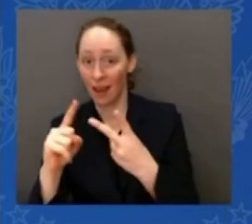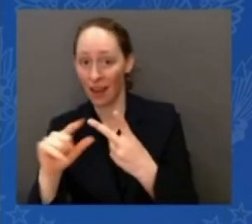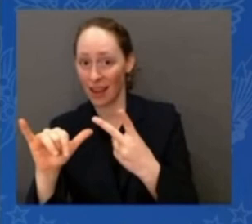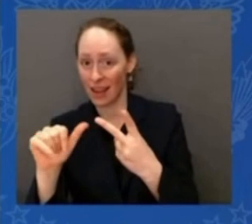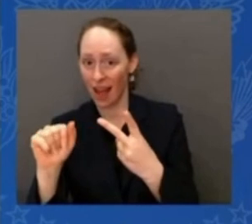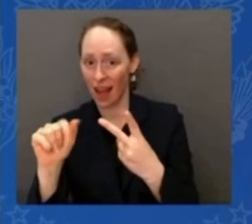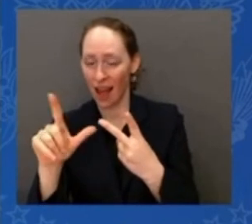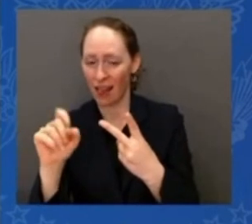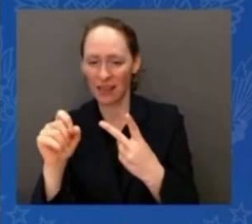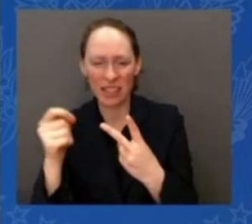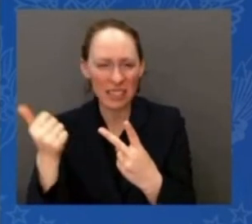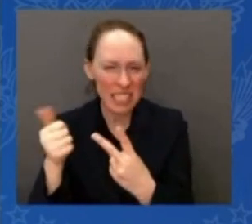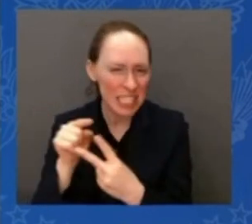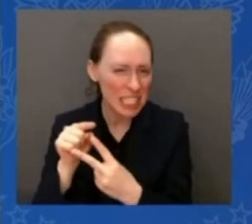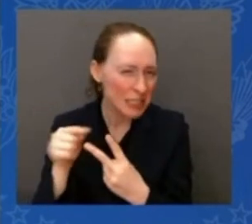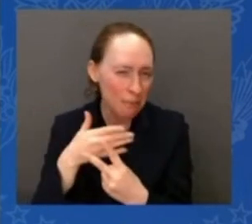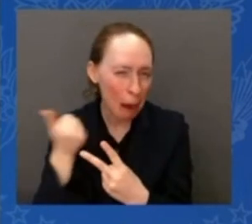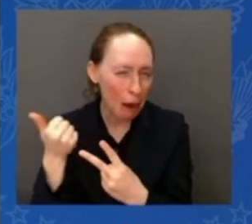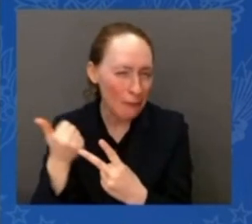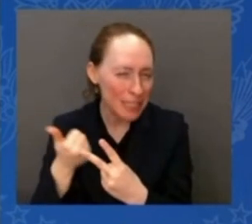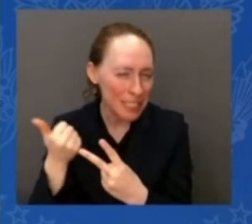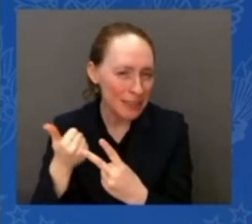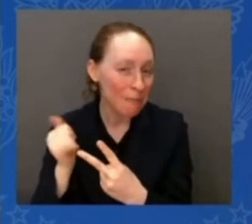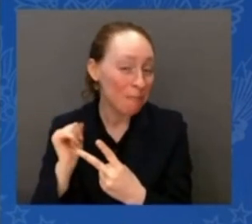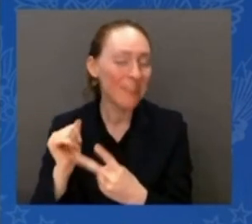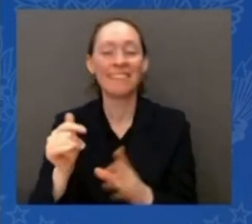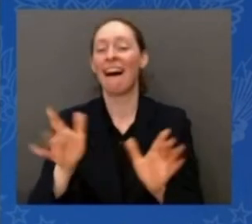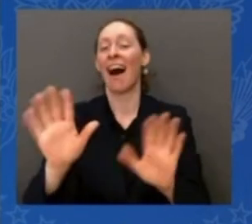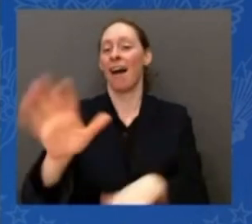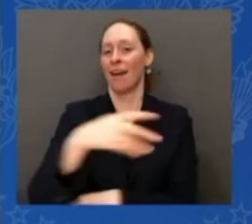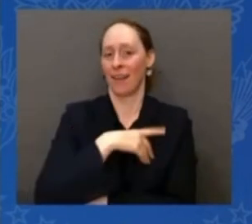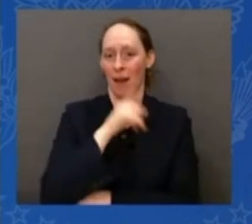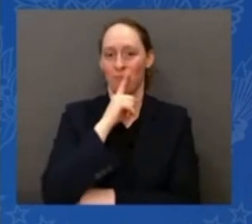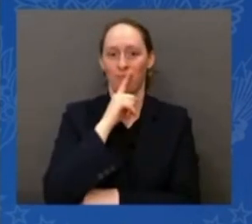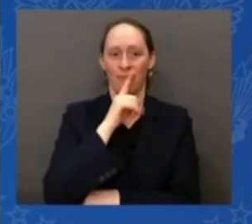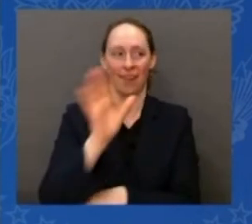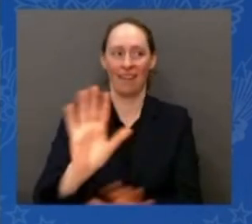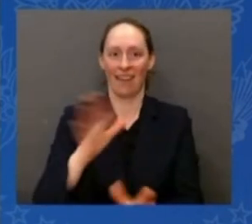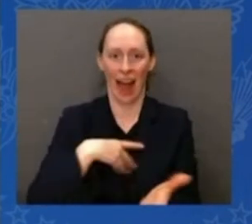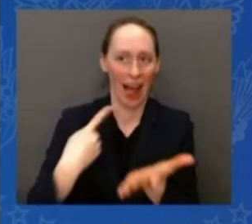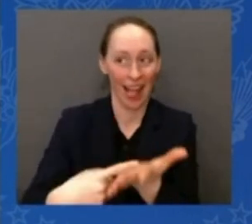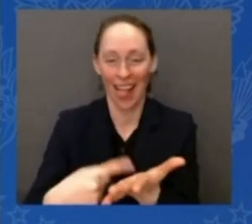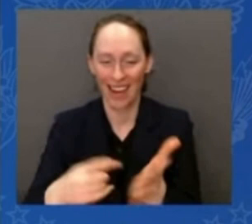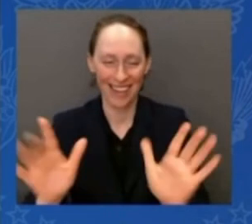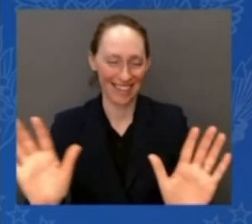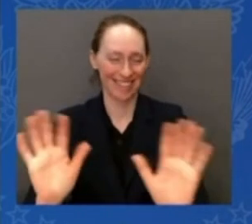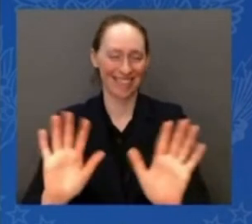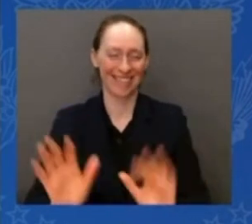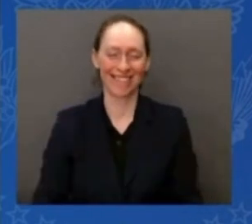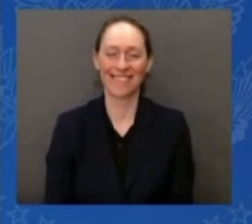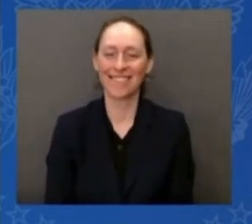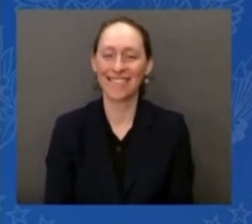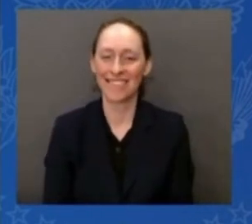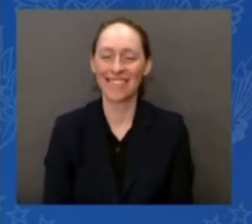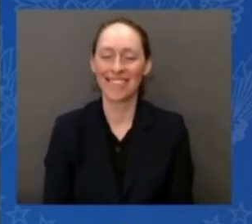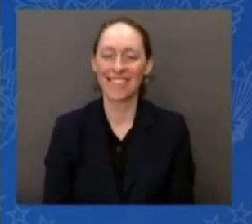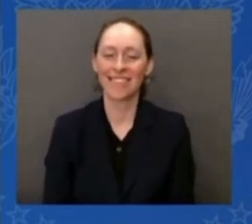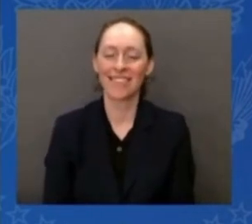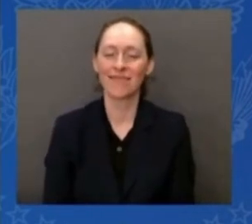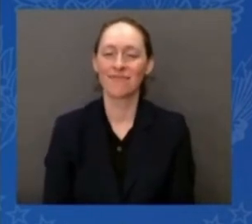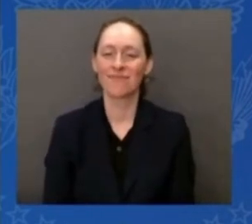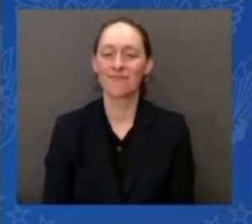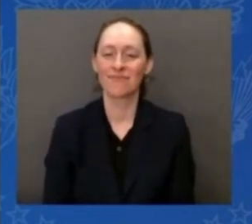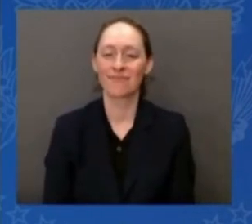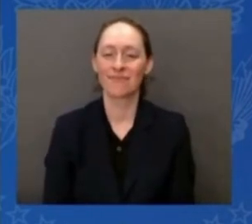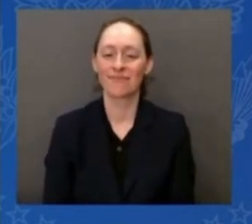But anyway, I won't get into that. It's my honor, and I mean it sincerely, my honor to nominate